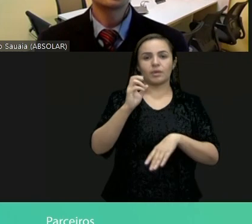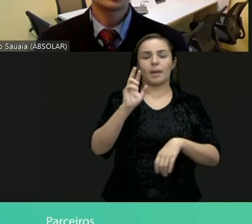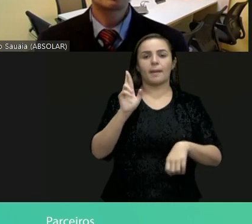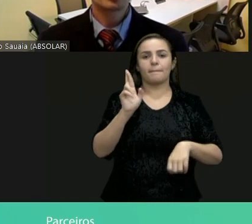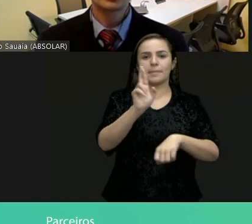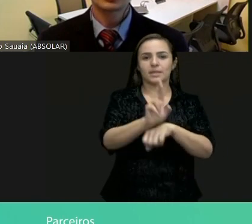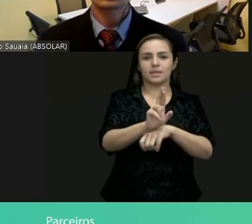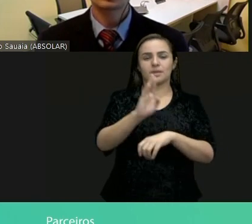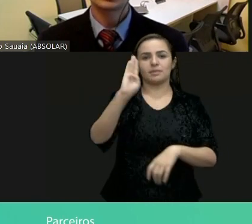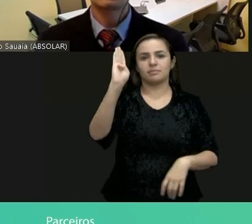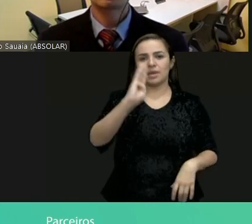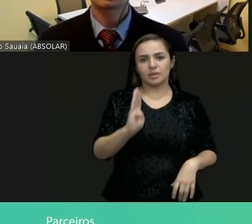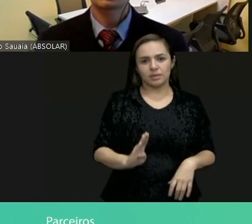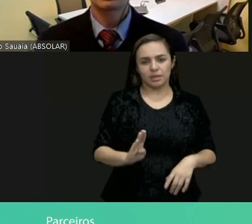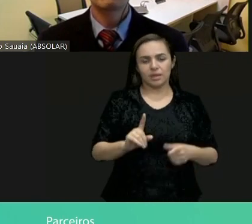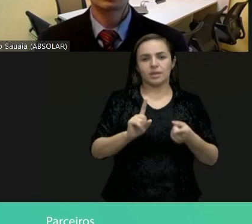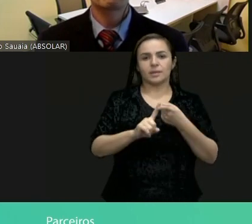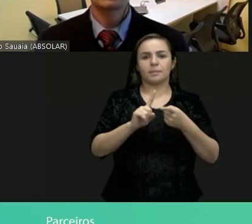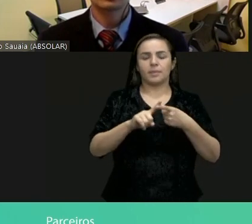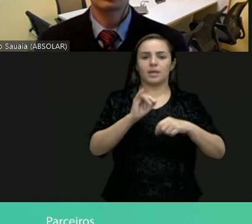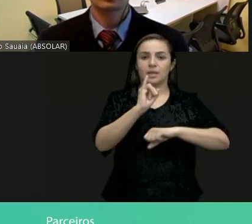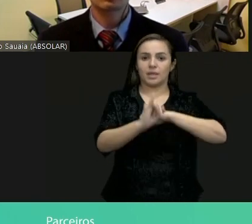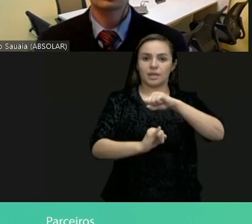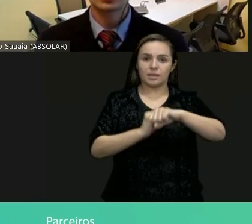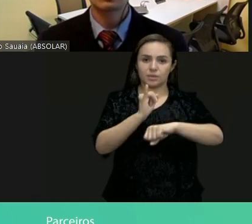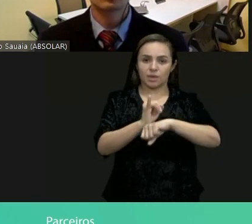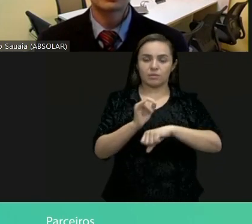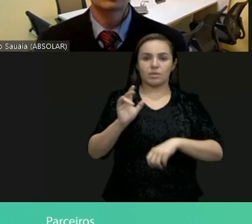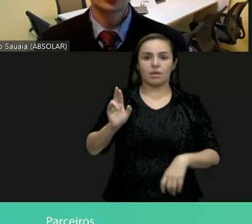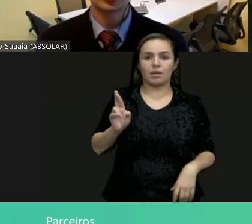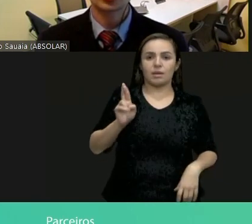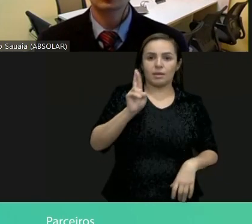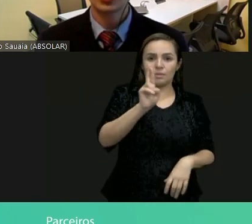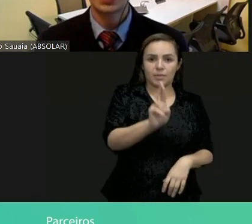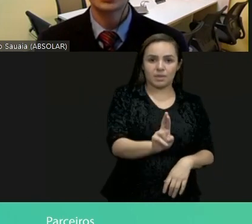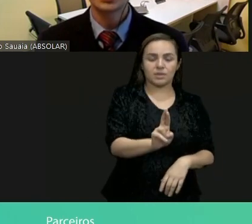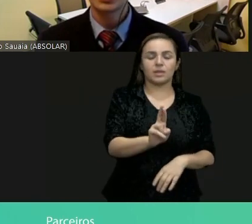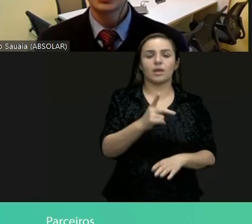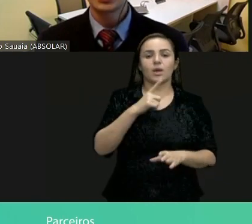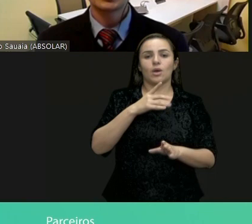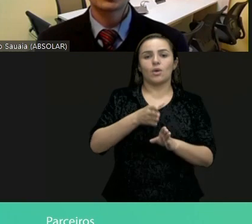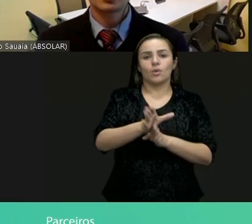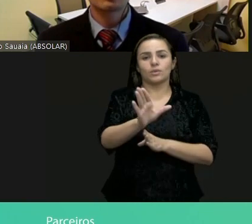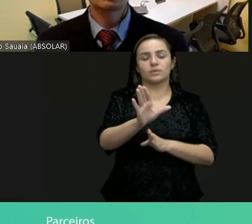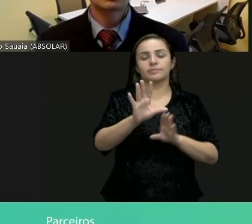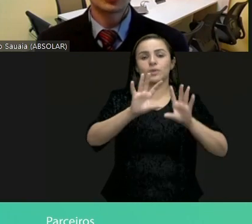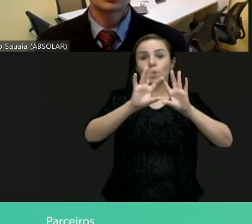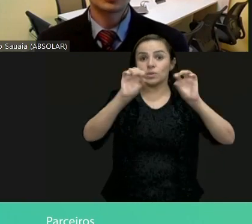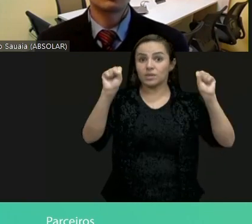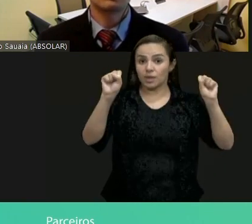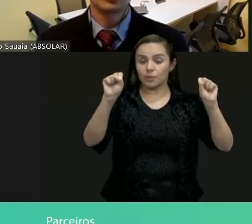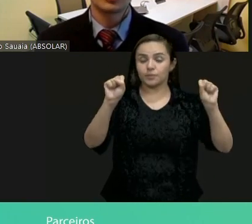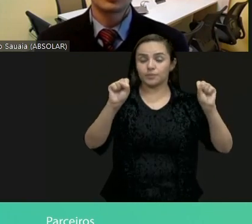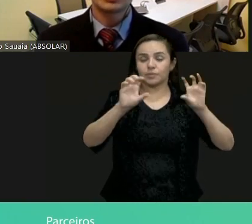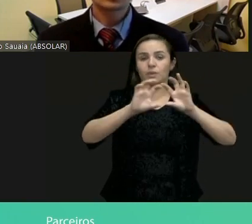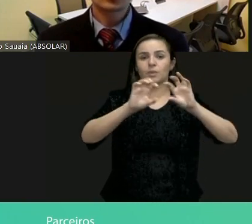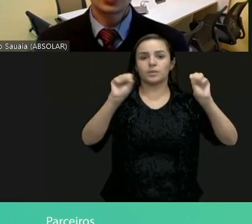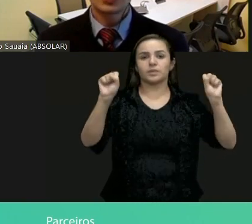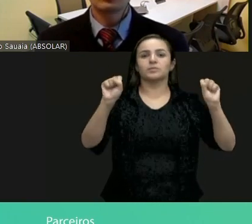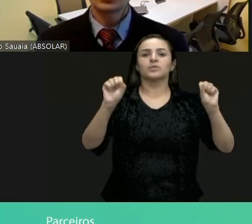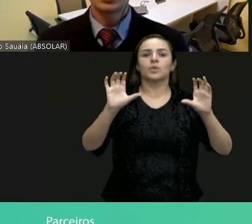Brazilian Photovoltaic Service, we're also co-founder of the Global Council.